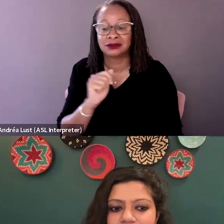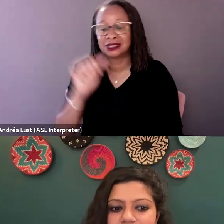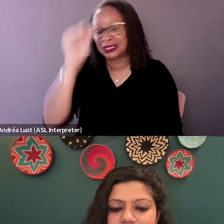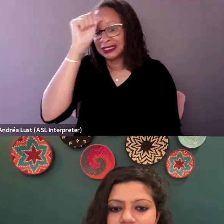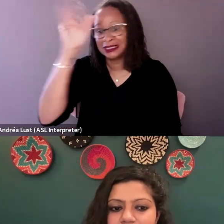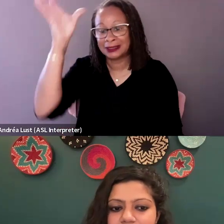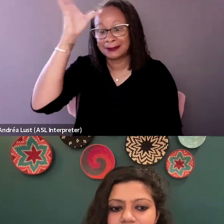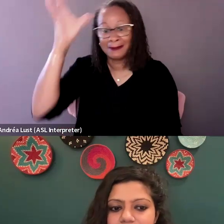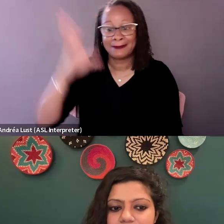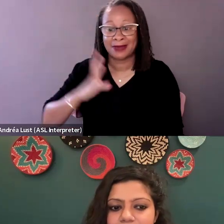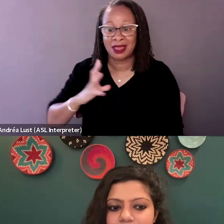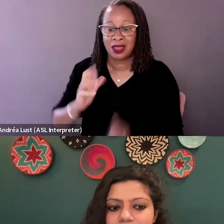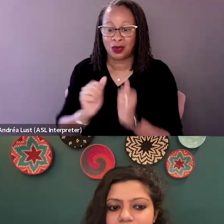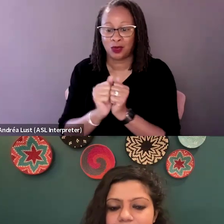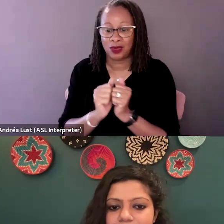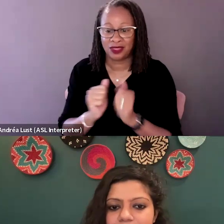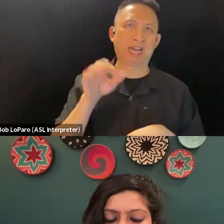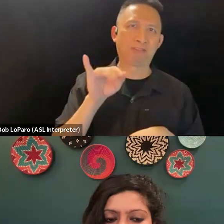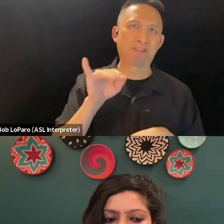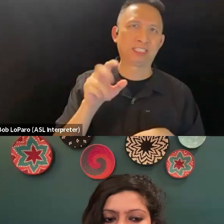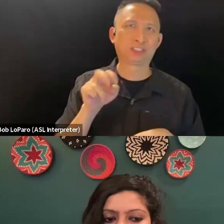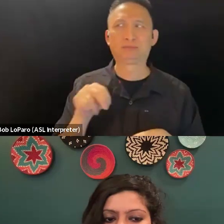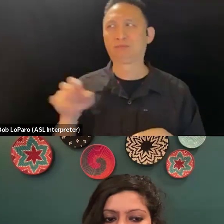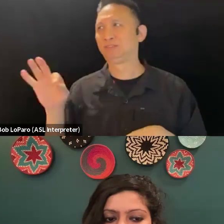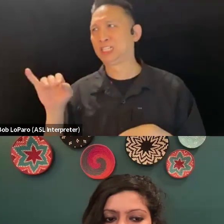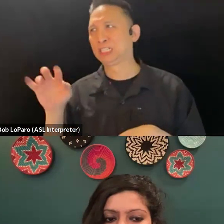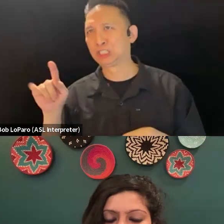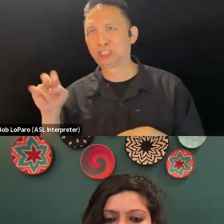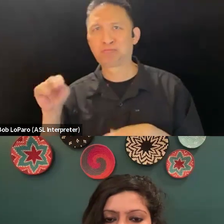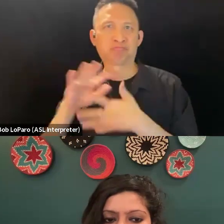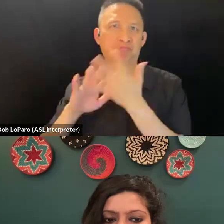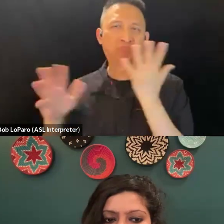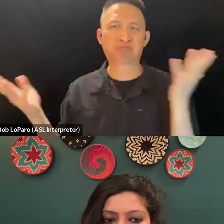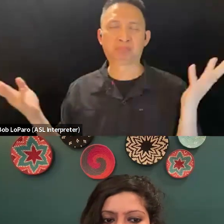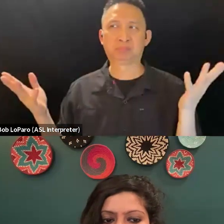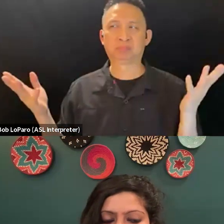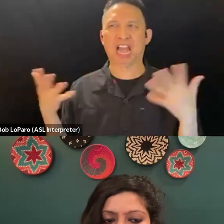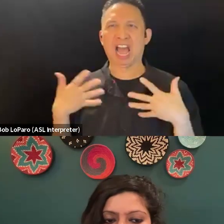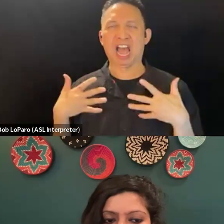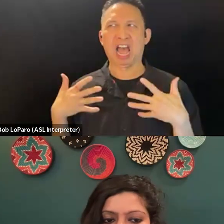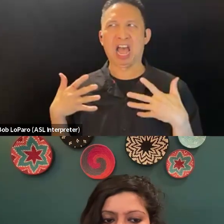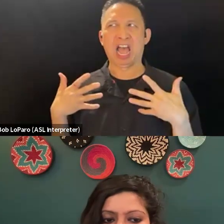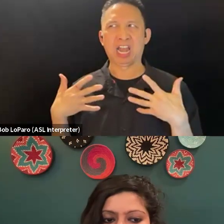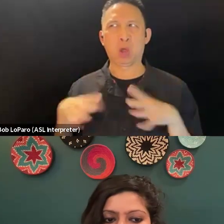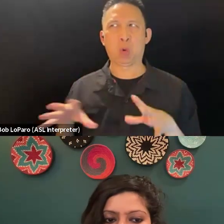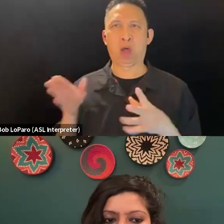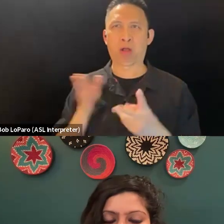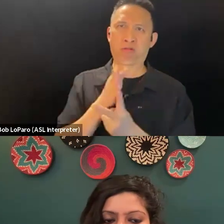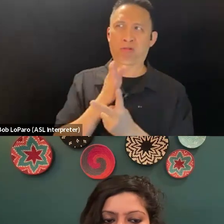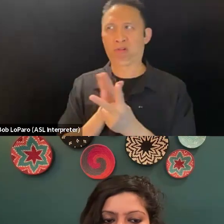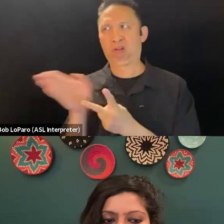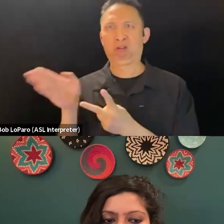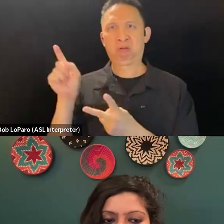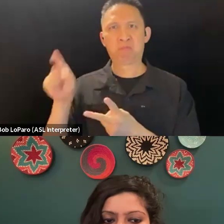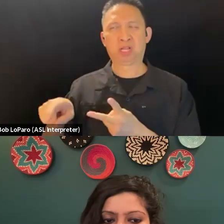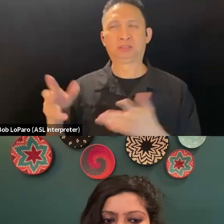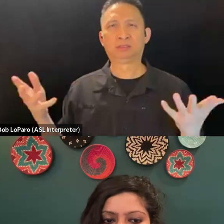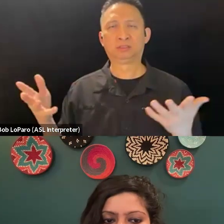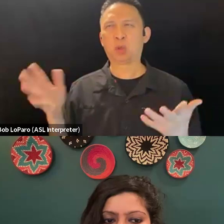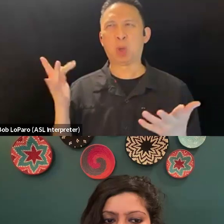a creative documentary means? And there are like two sub questions, and then I stop. Then it's all you, okay? And then why do